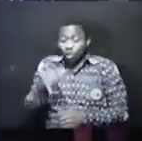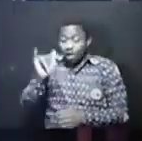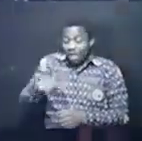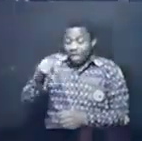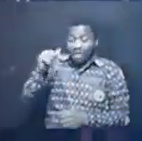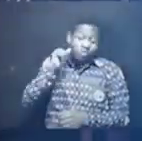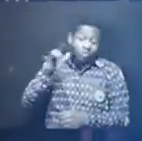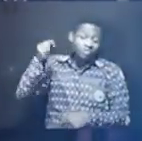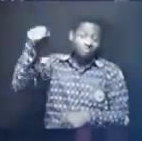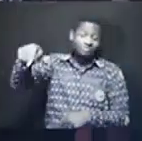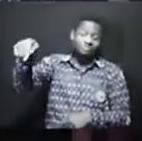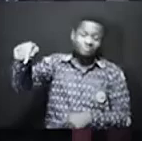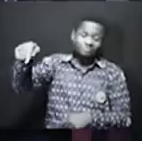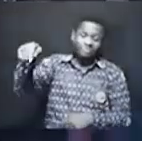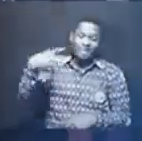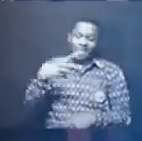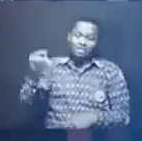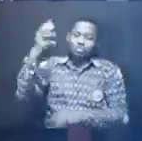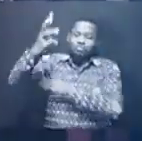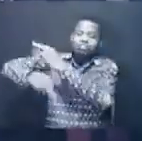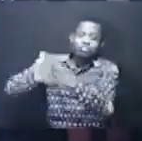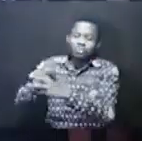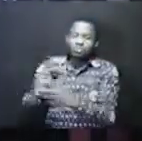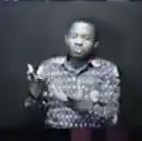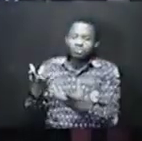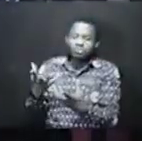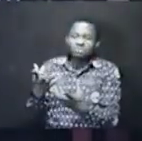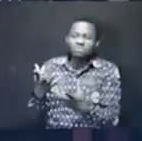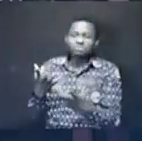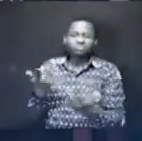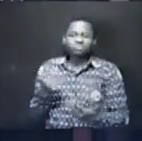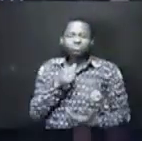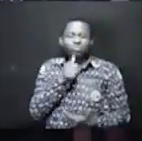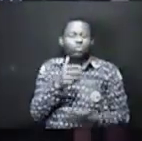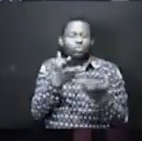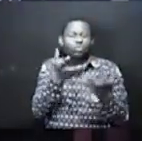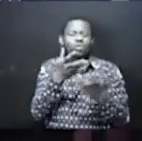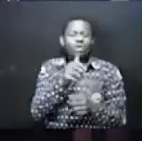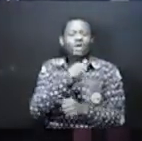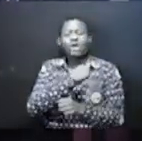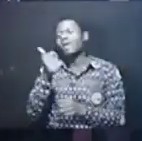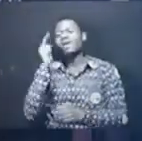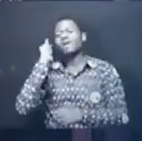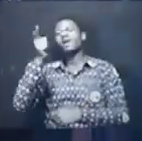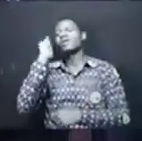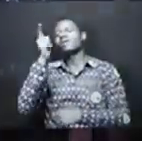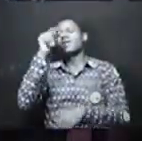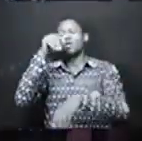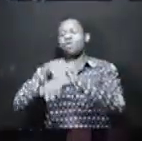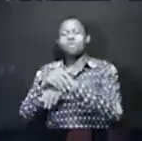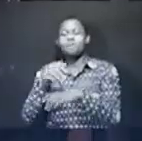In fact, what the world is asking for is not another lecture on marriage.